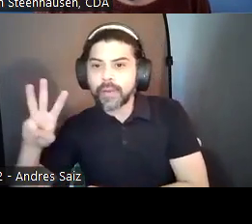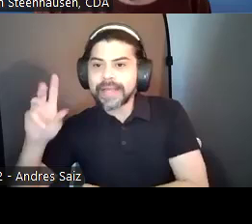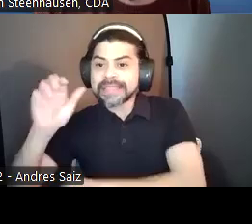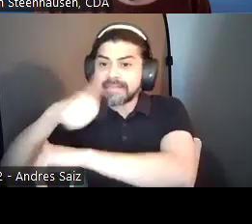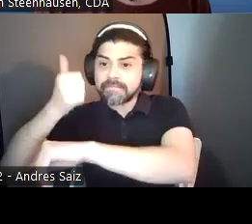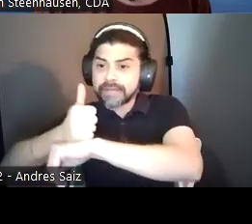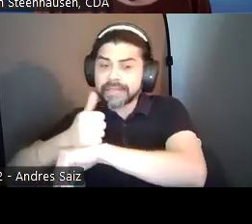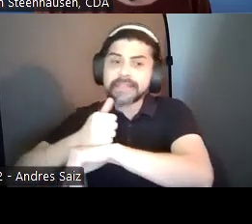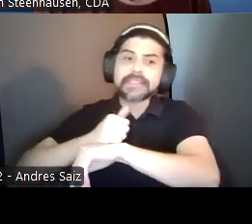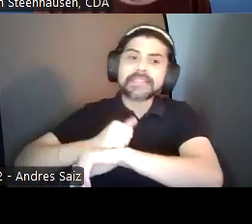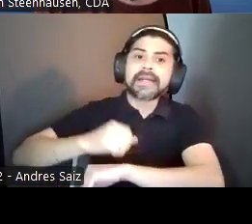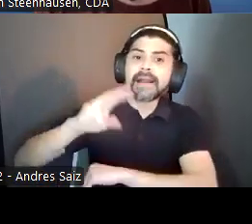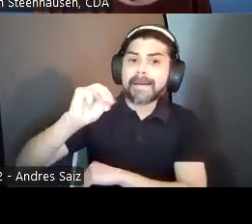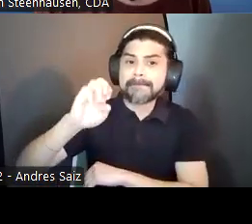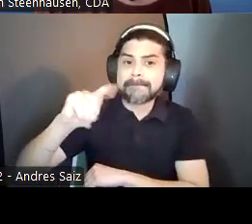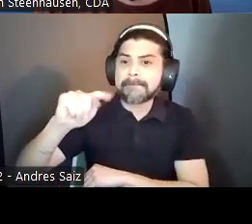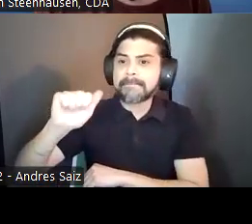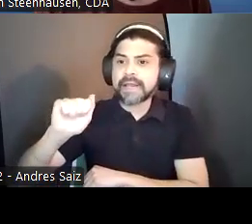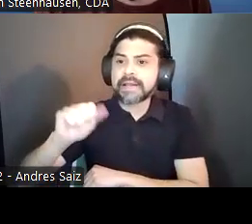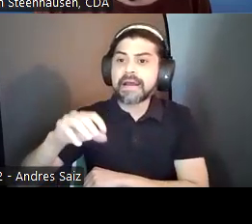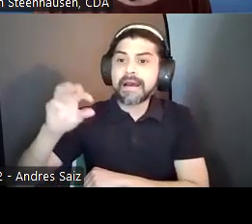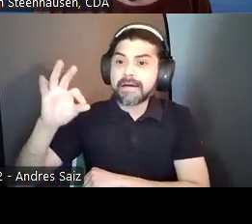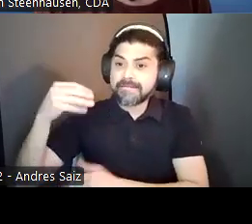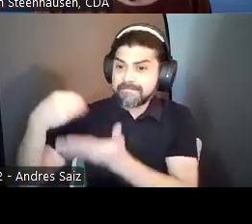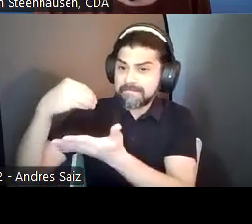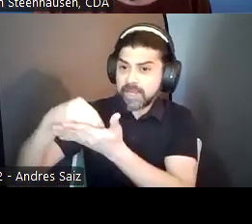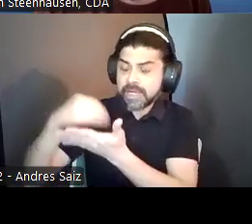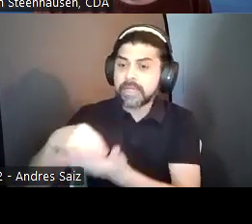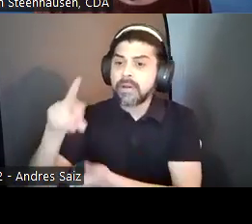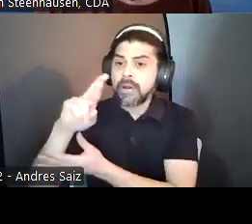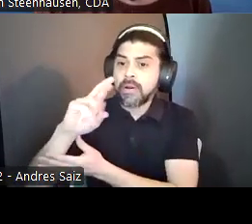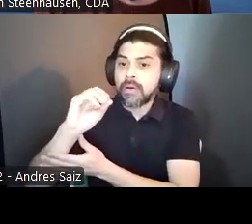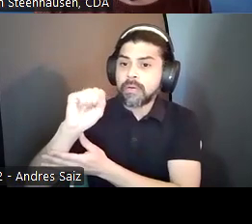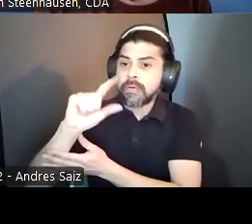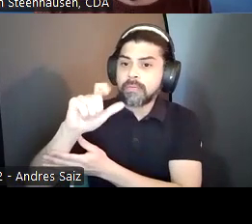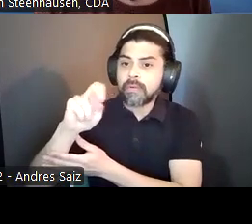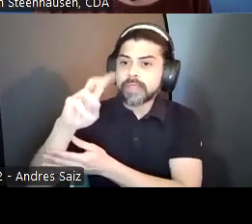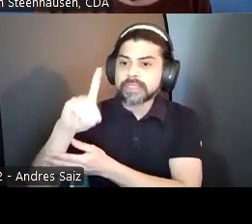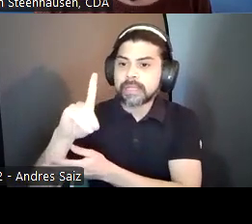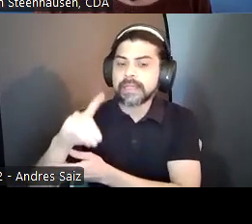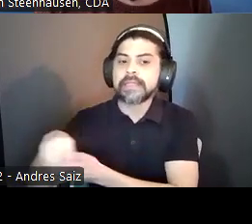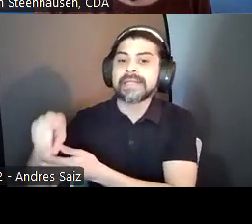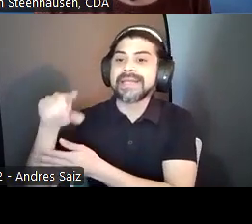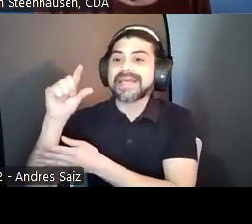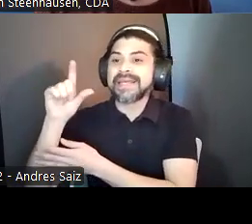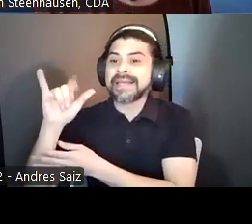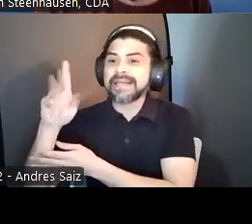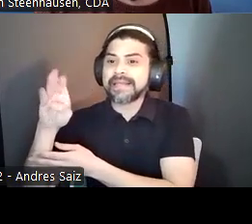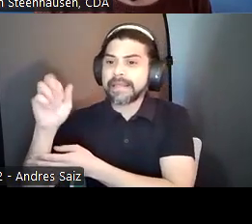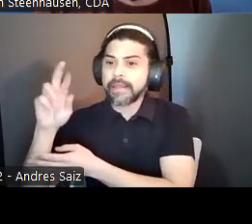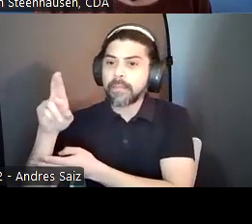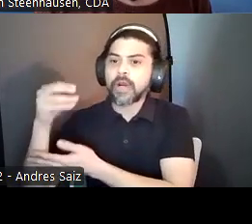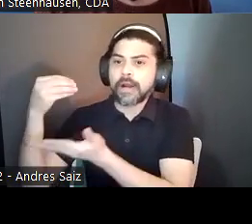Trust, MetaFund, the Rosalind and Arthur Gilbert Foundation, and the SCAN Foundation, as well as the